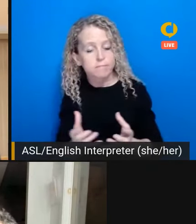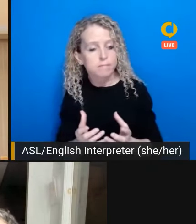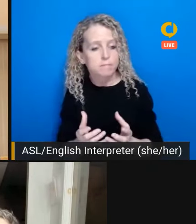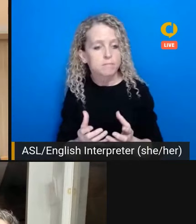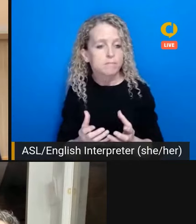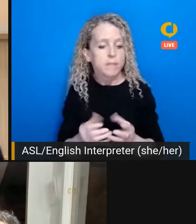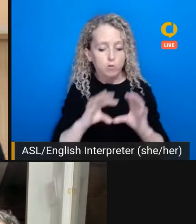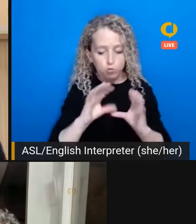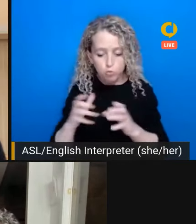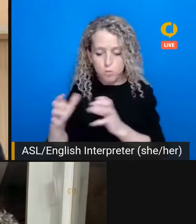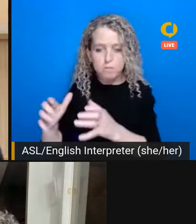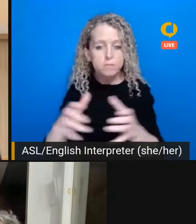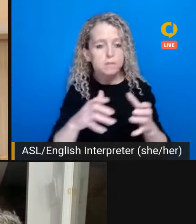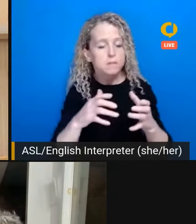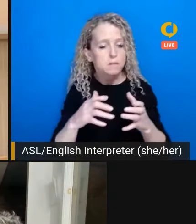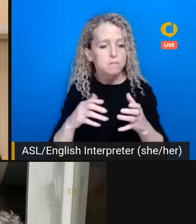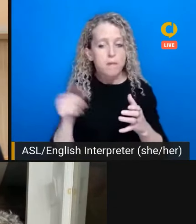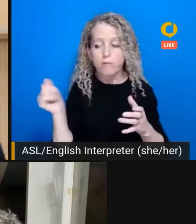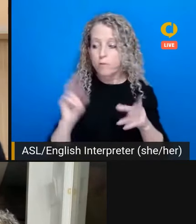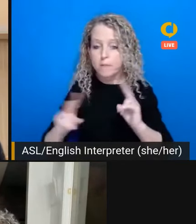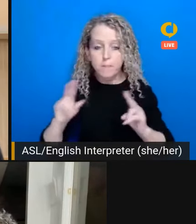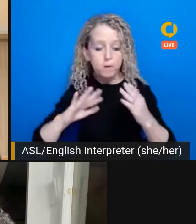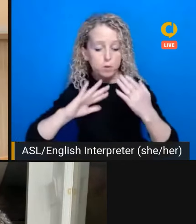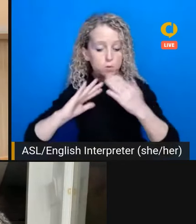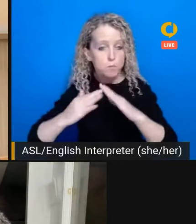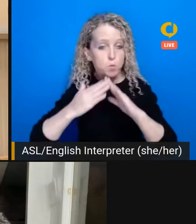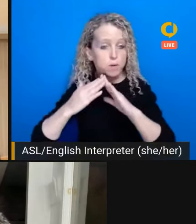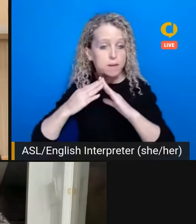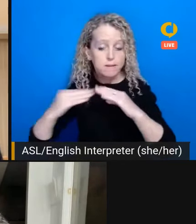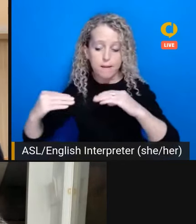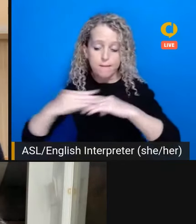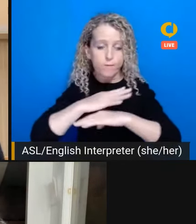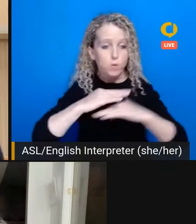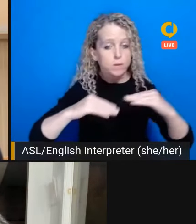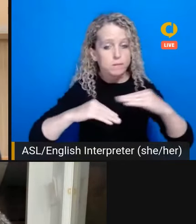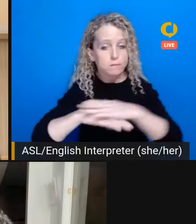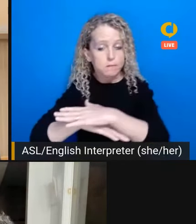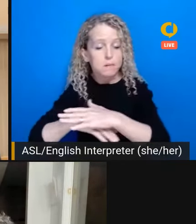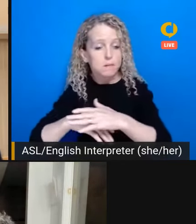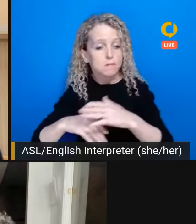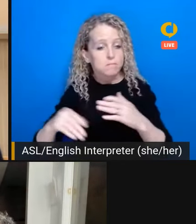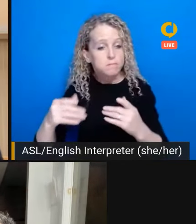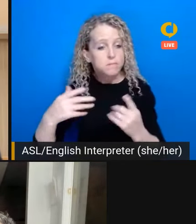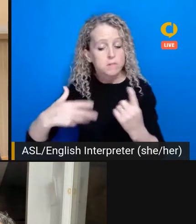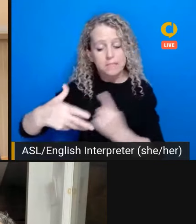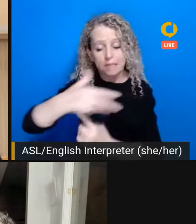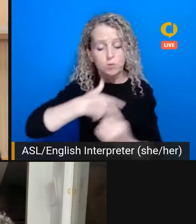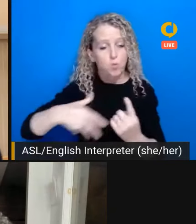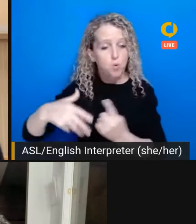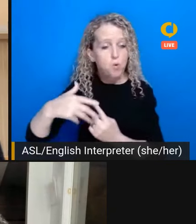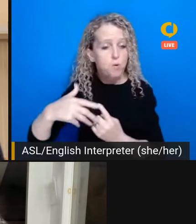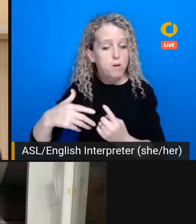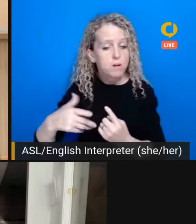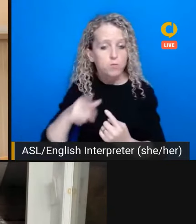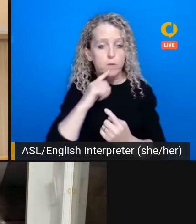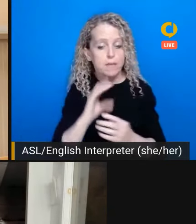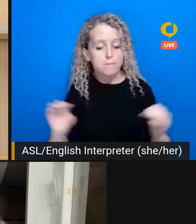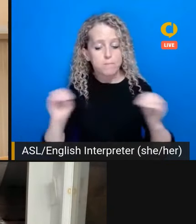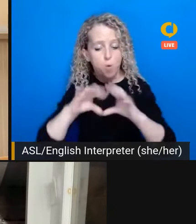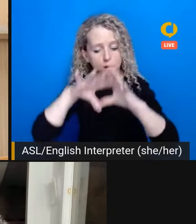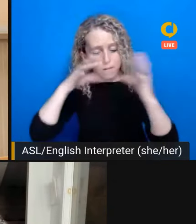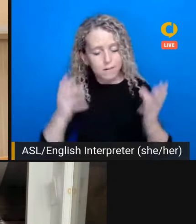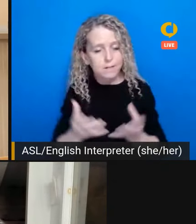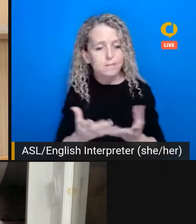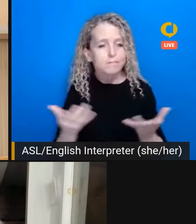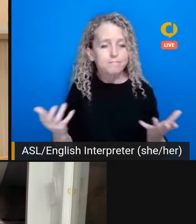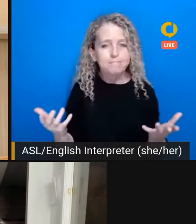groups, communities, the influences of other contextual factors. And it's a much richer, more sort of social science,